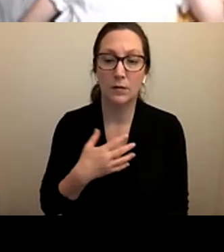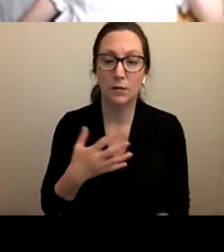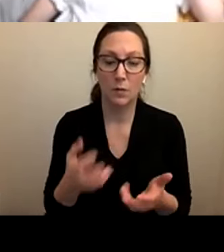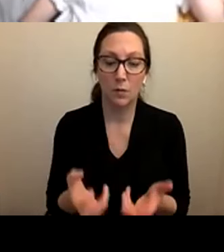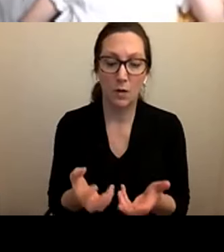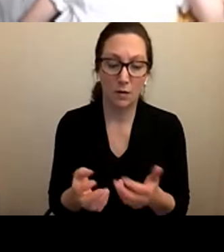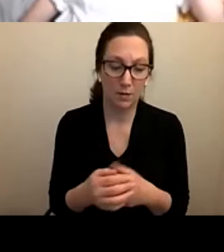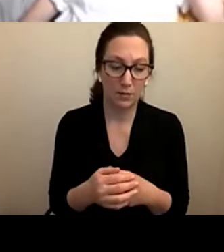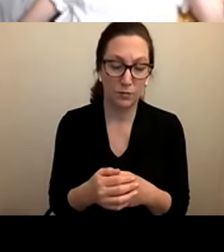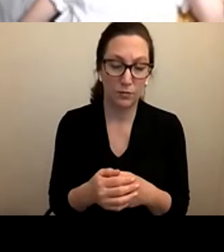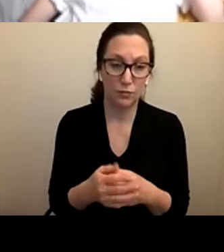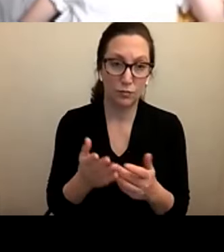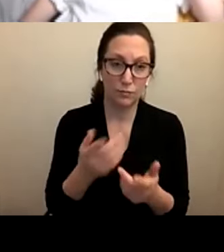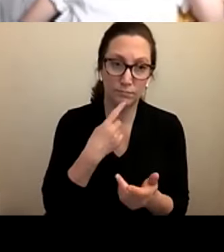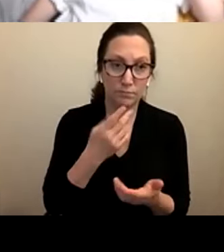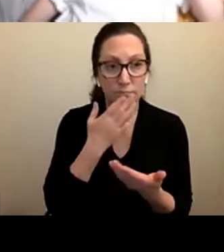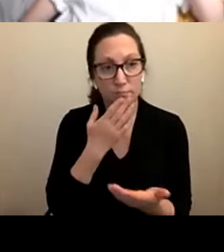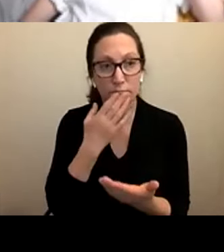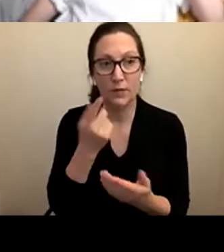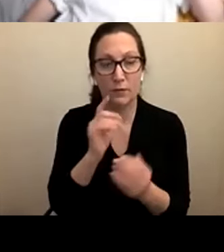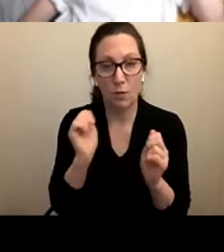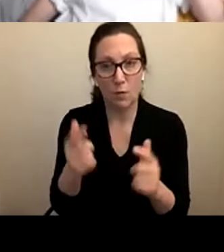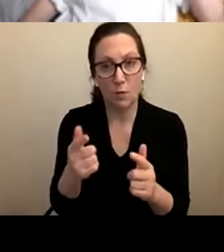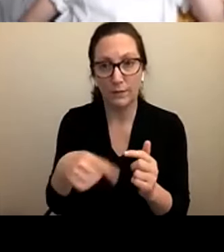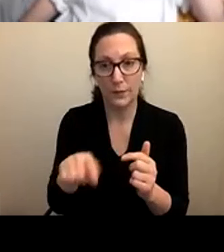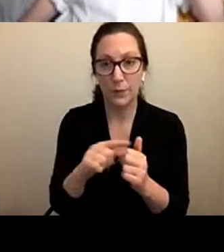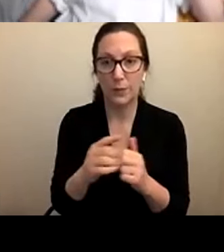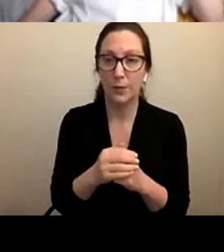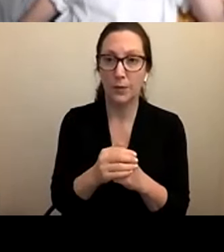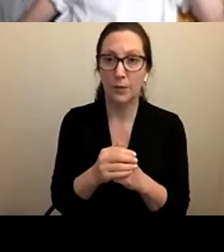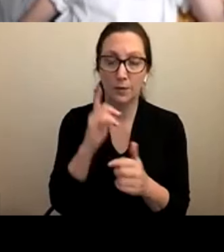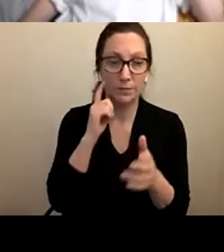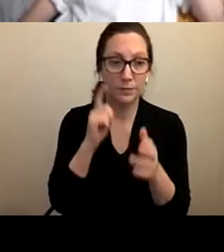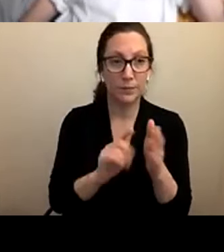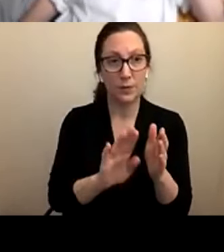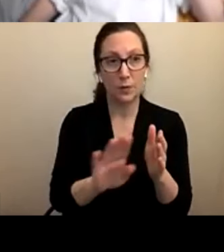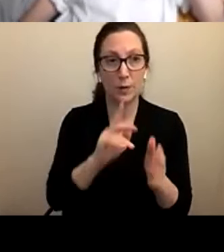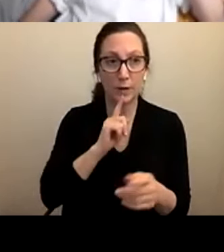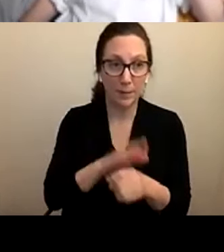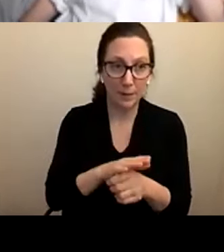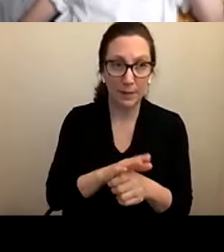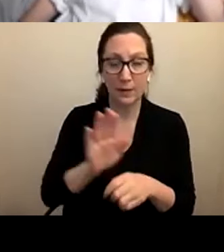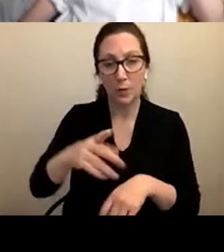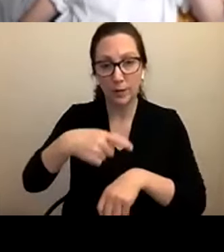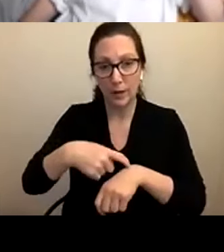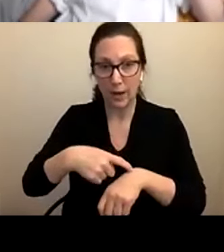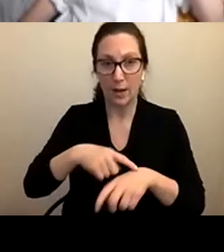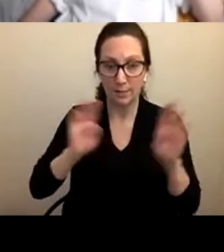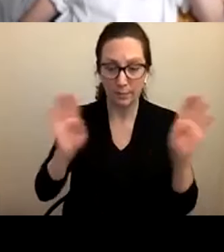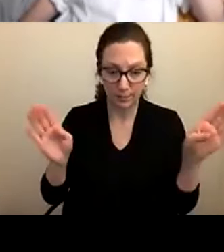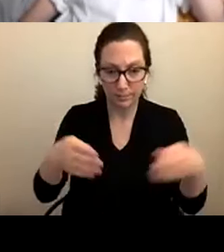my thanks to all of you, recognizing the commitment, the dedication, and the time that you've put into